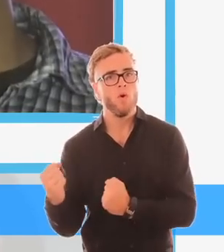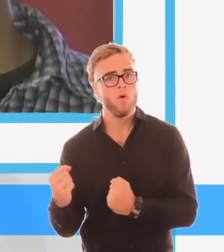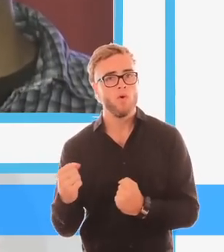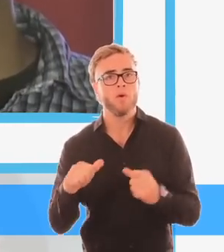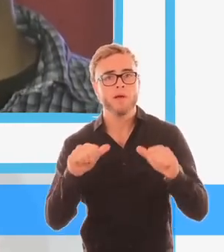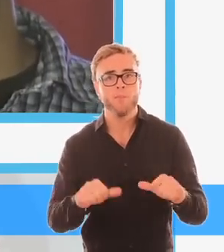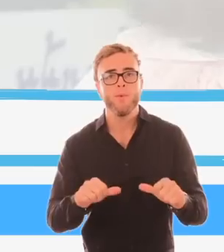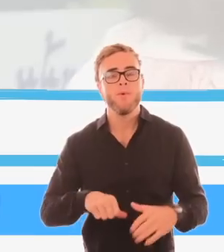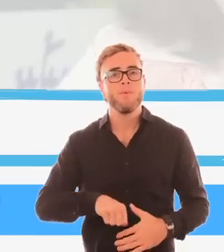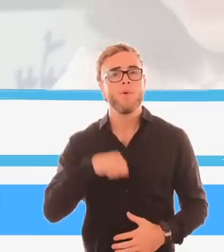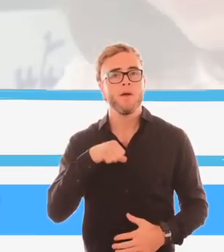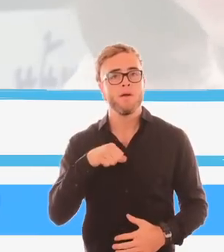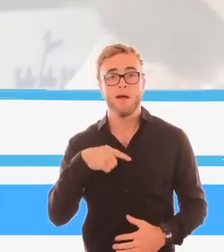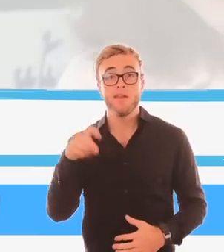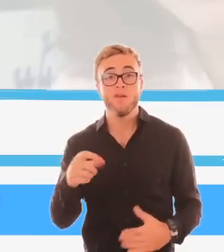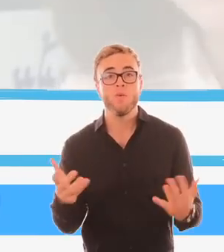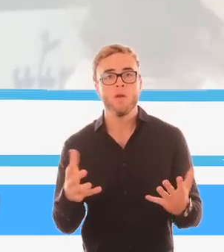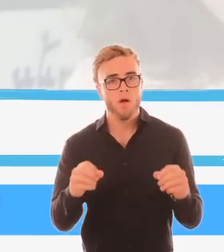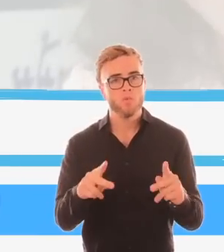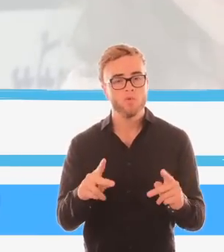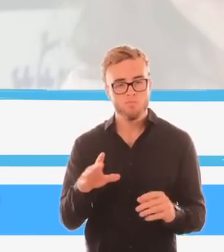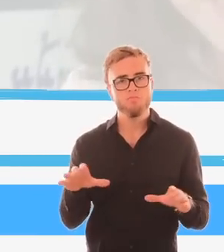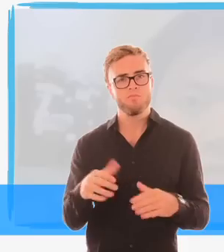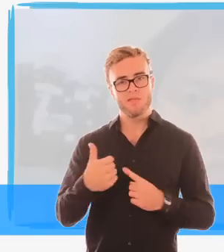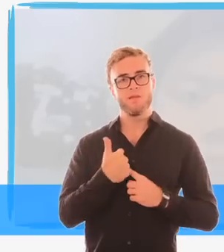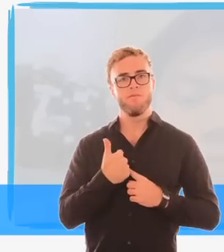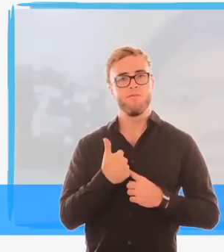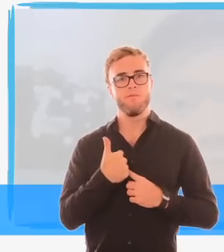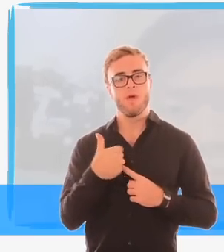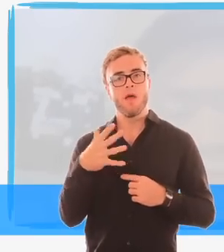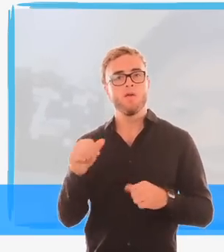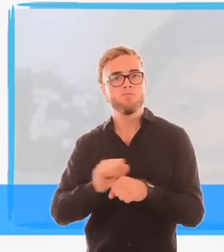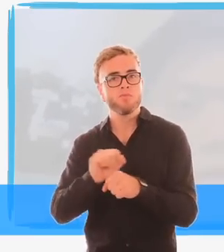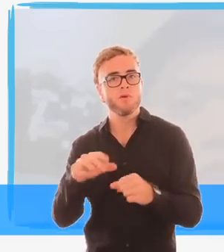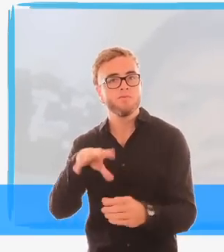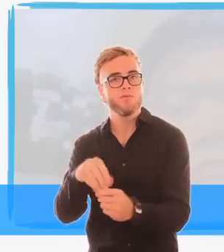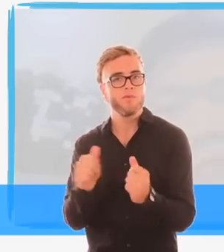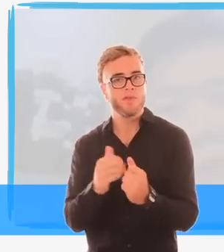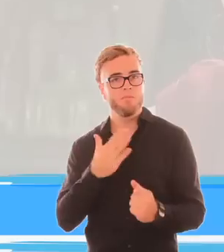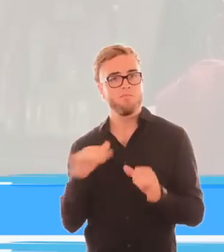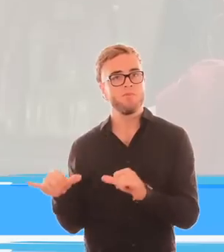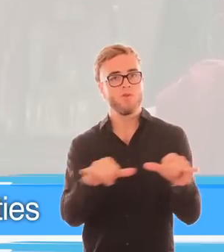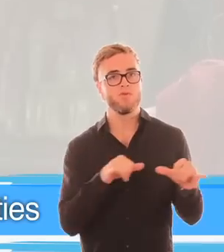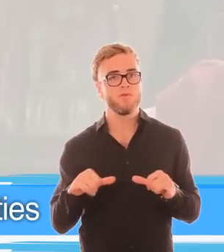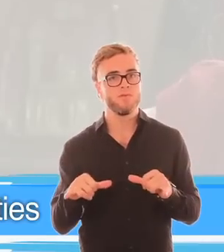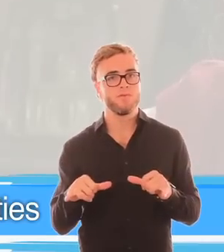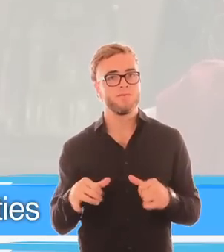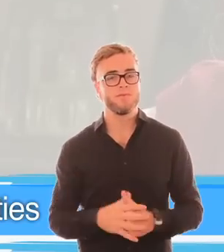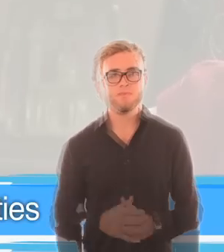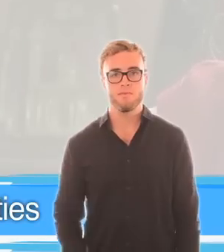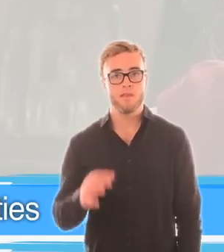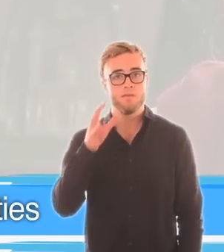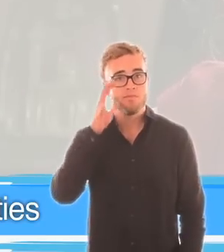and proud. I just need the opportunity to be myself. And to participate with my peers.